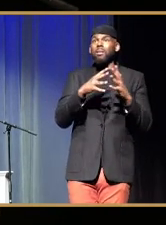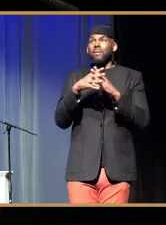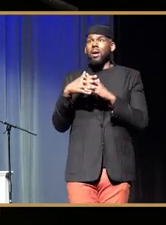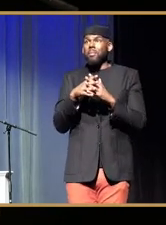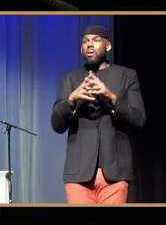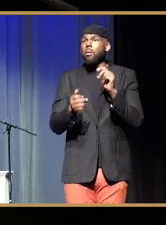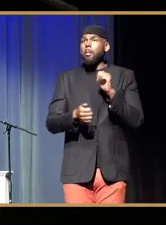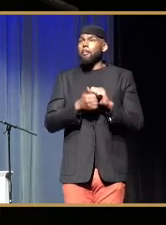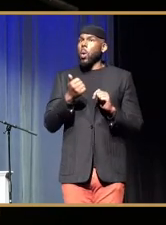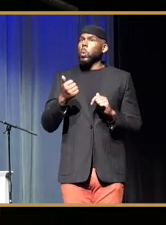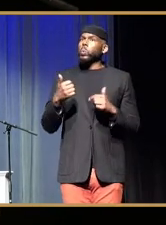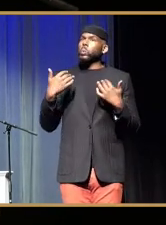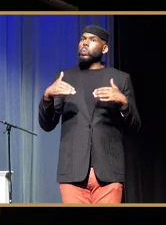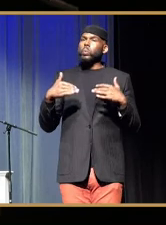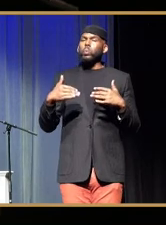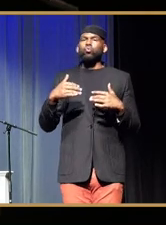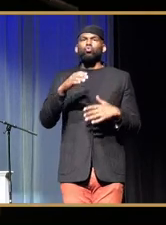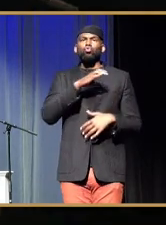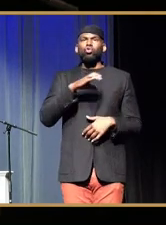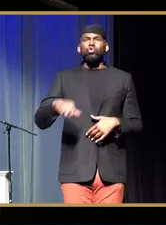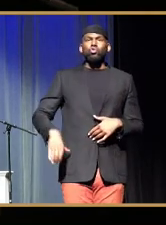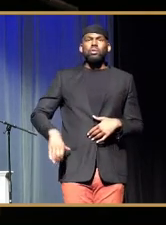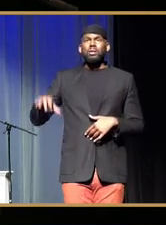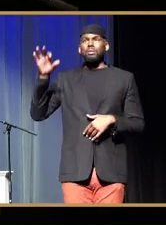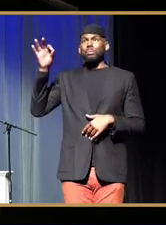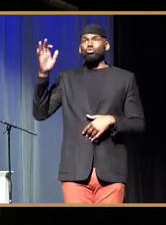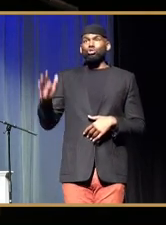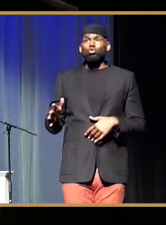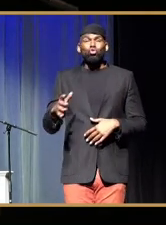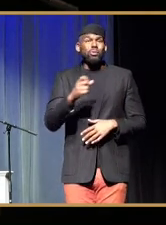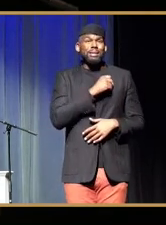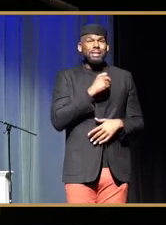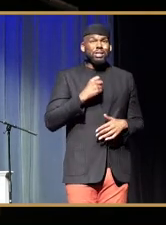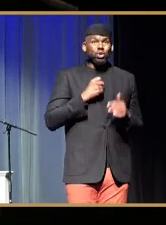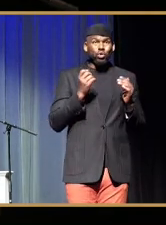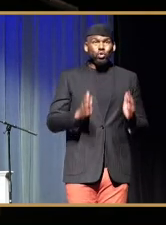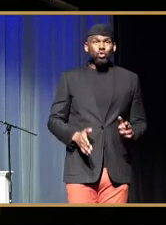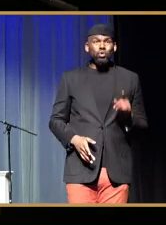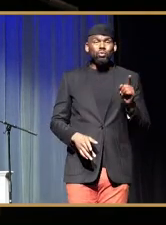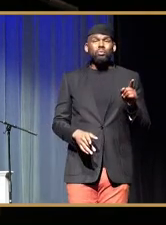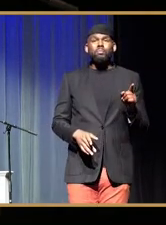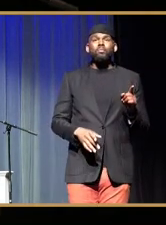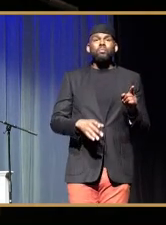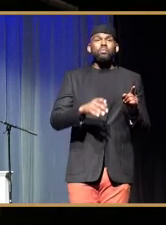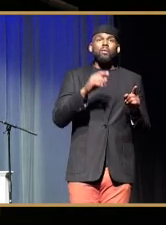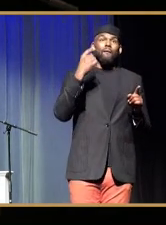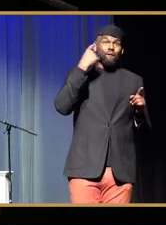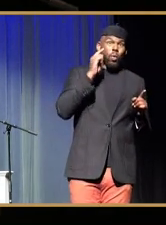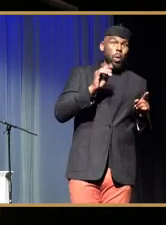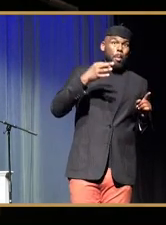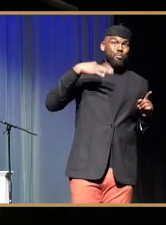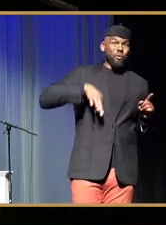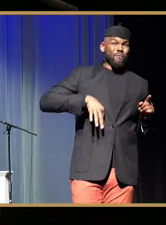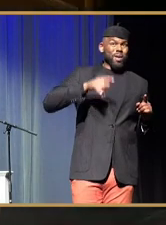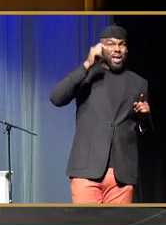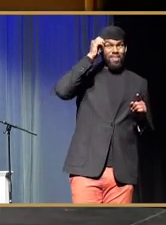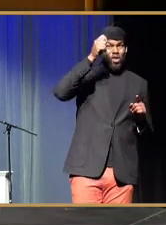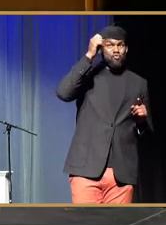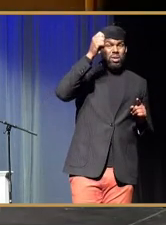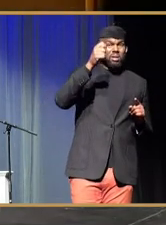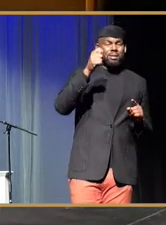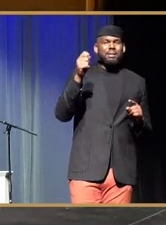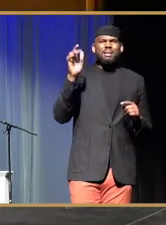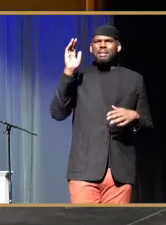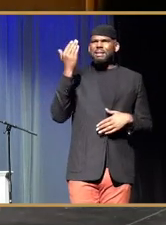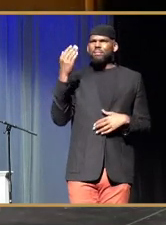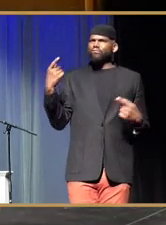notable Christian preachers. For the senators, their for-profit theology seemed